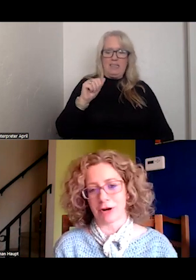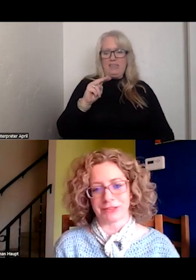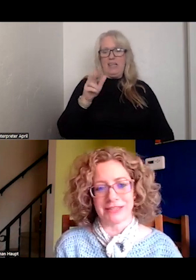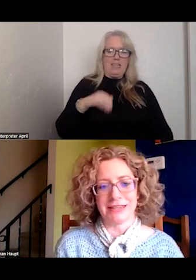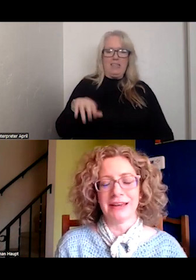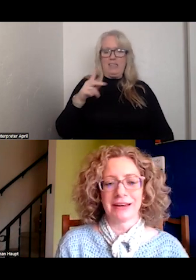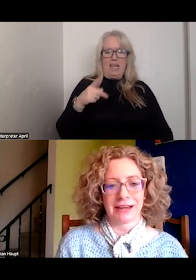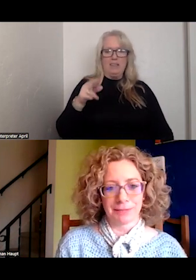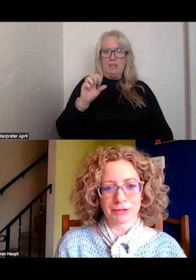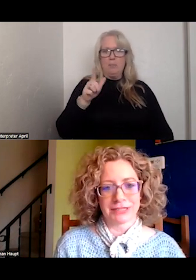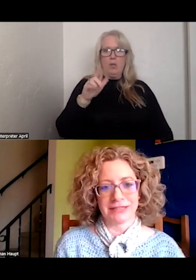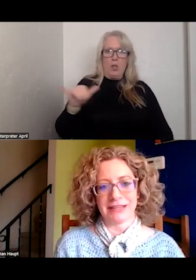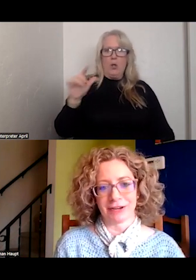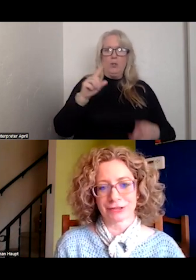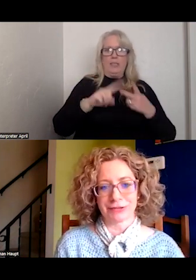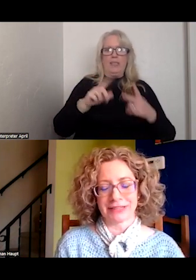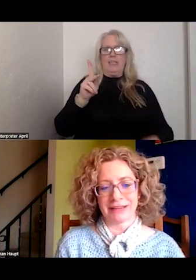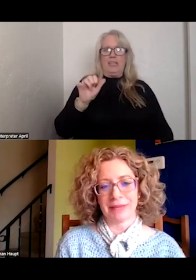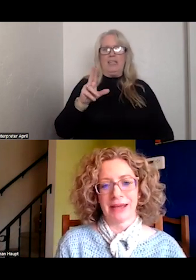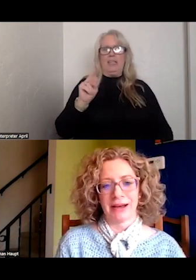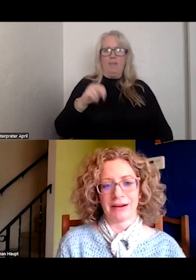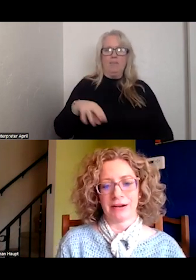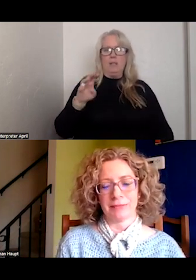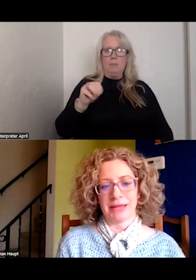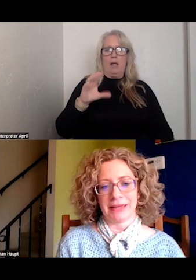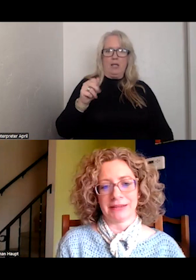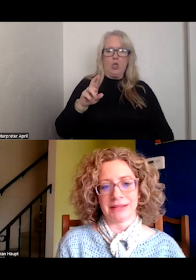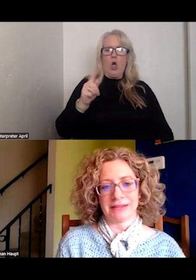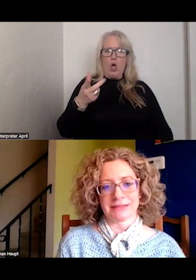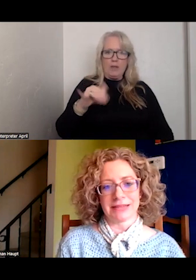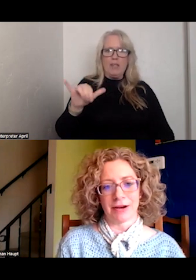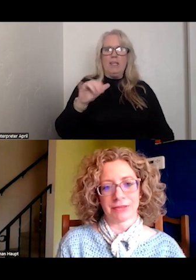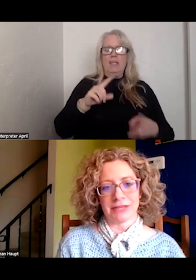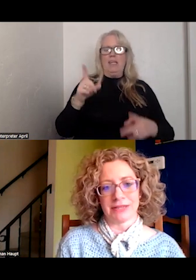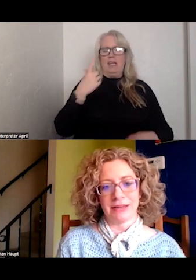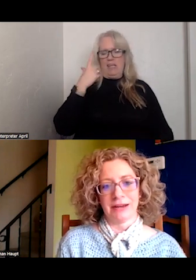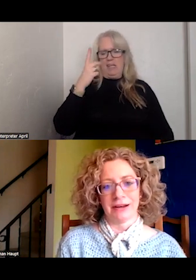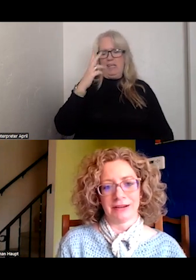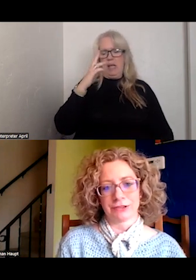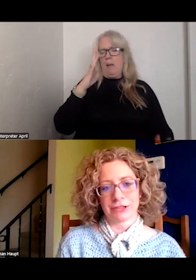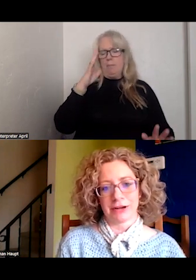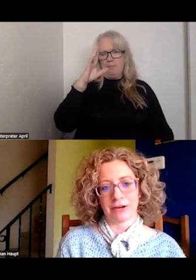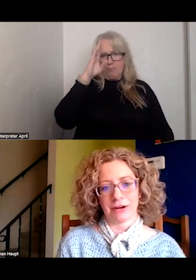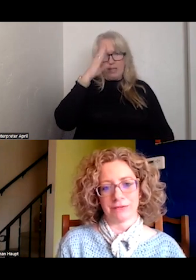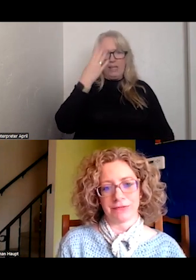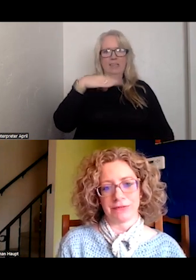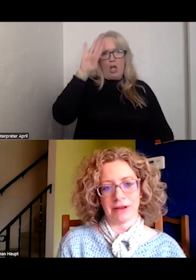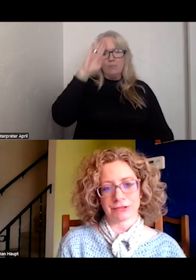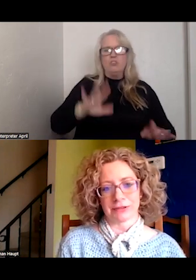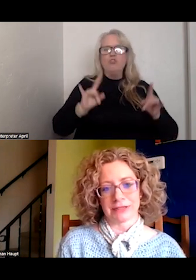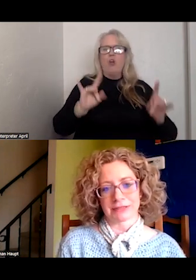Kevin McCarthy kind of person in Australia, and is now the chair